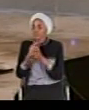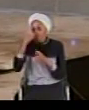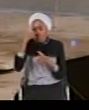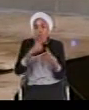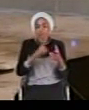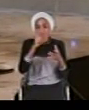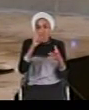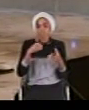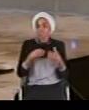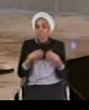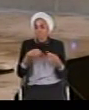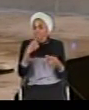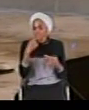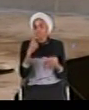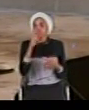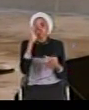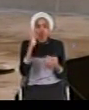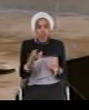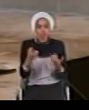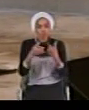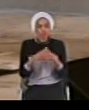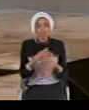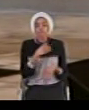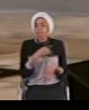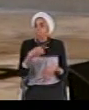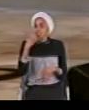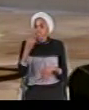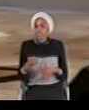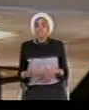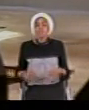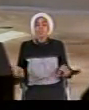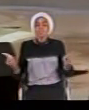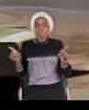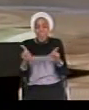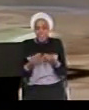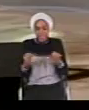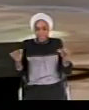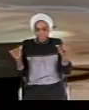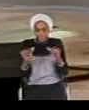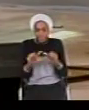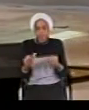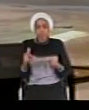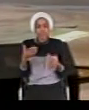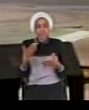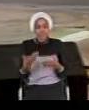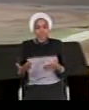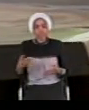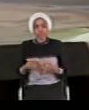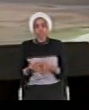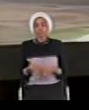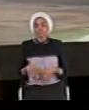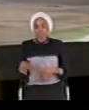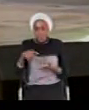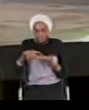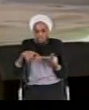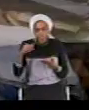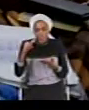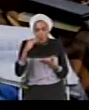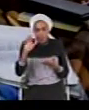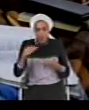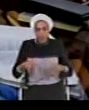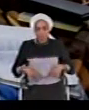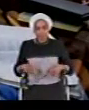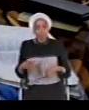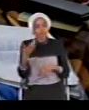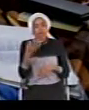said, you'll come back and say exactly the same thing. Check up in your life. Are there